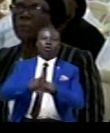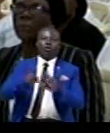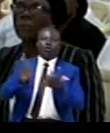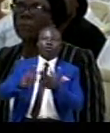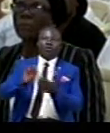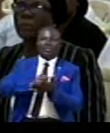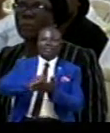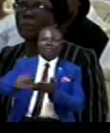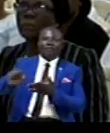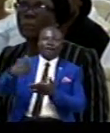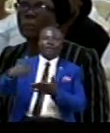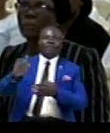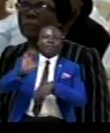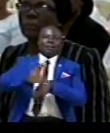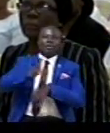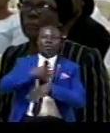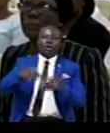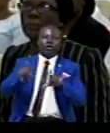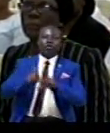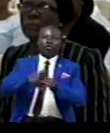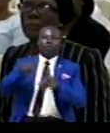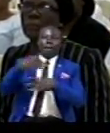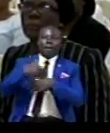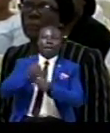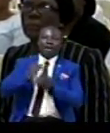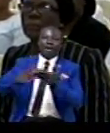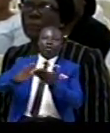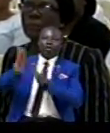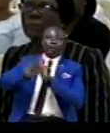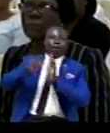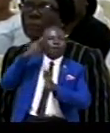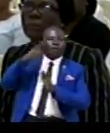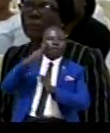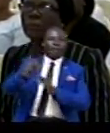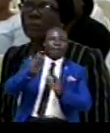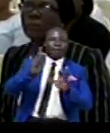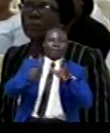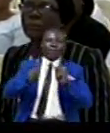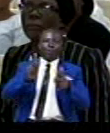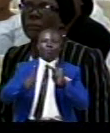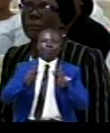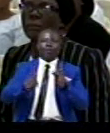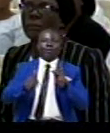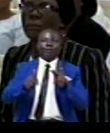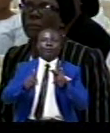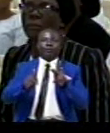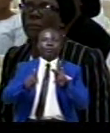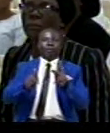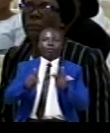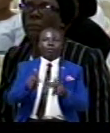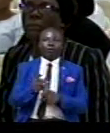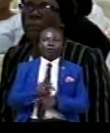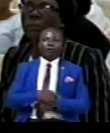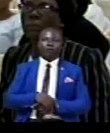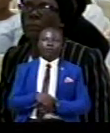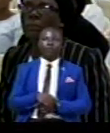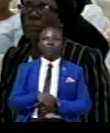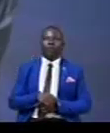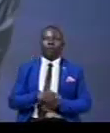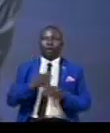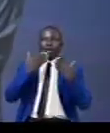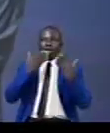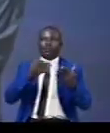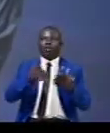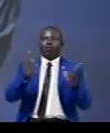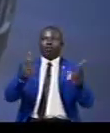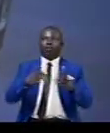and make atonement for the tabernacle and for the people that are gathered together in the for the worship. Thank you